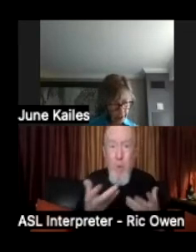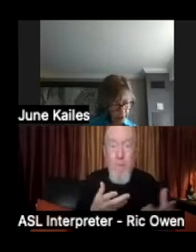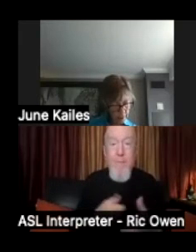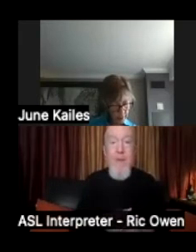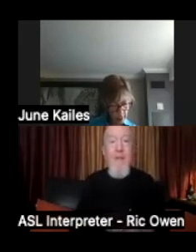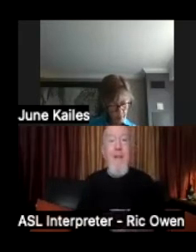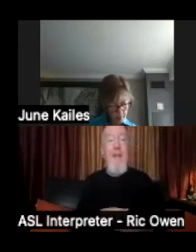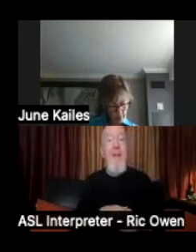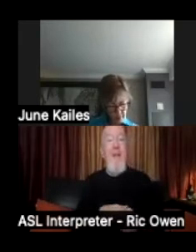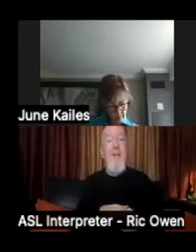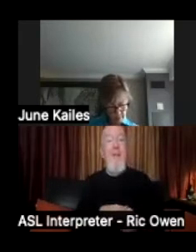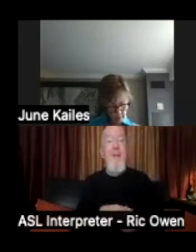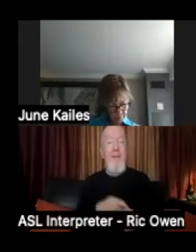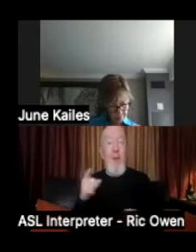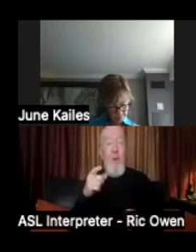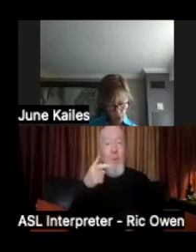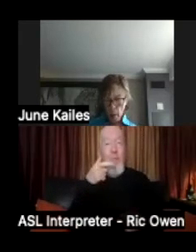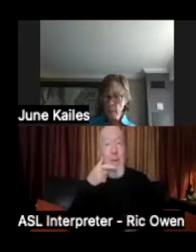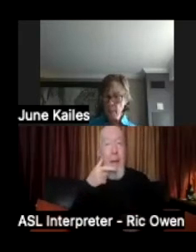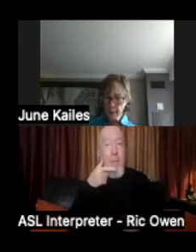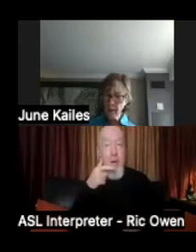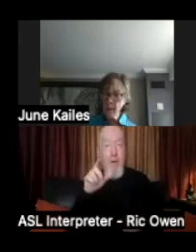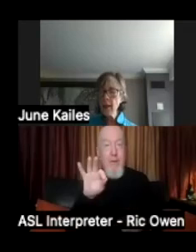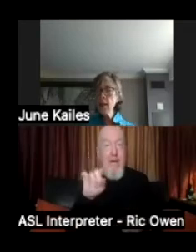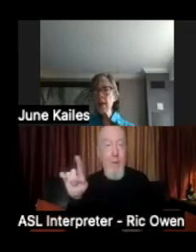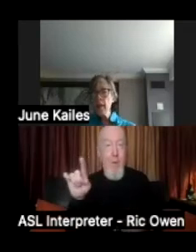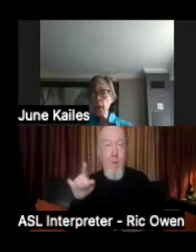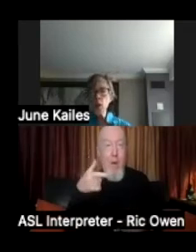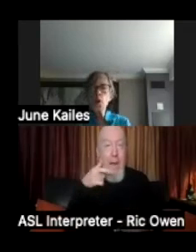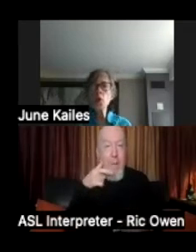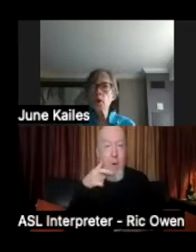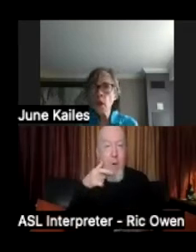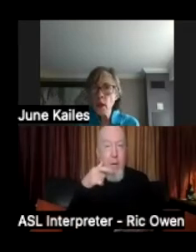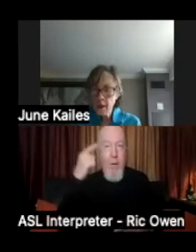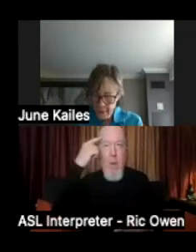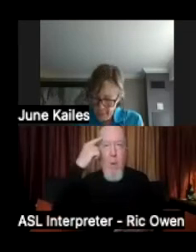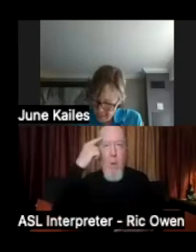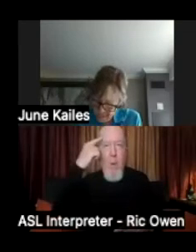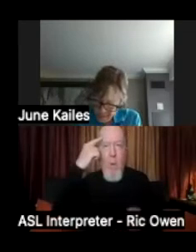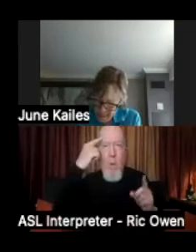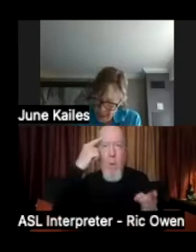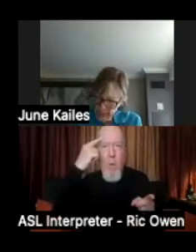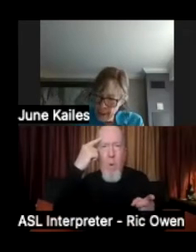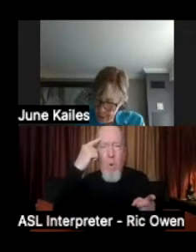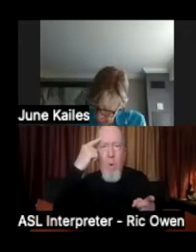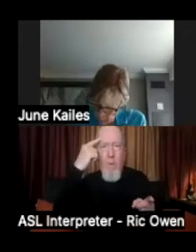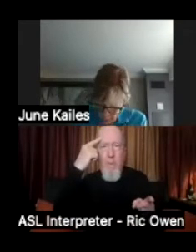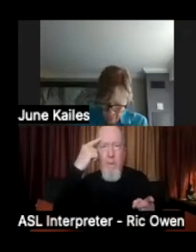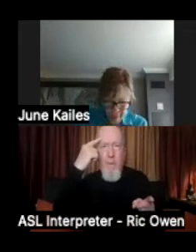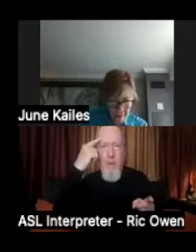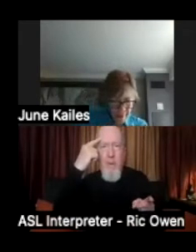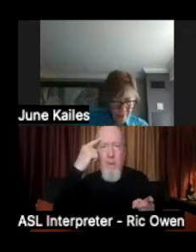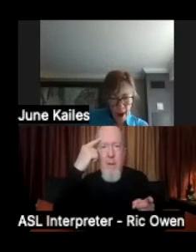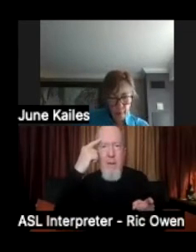young 911 operator Google Earth the